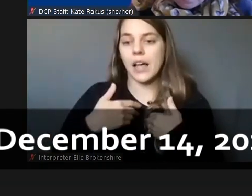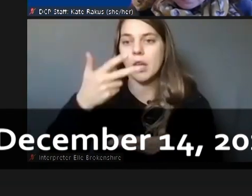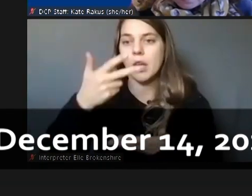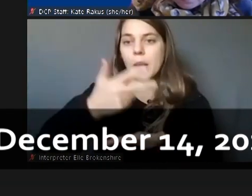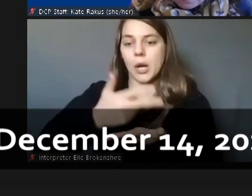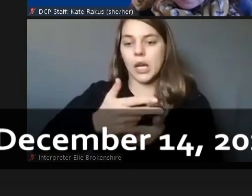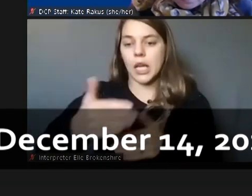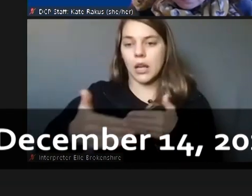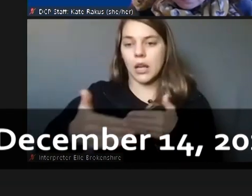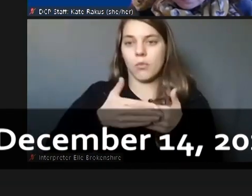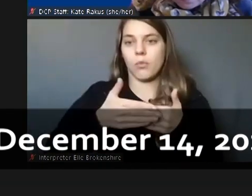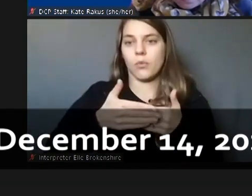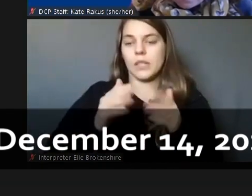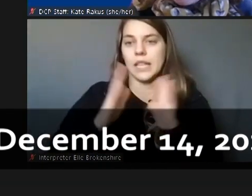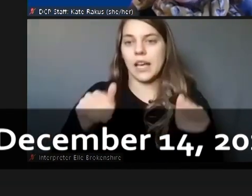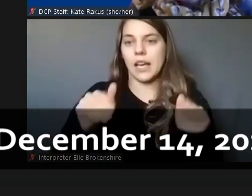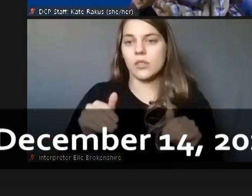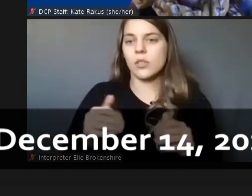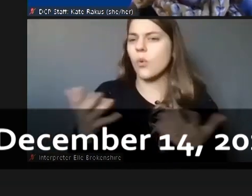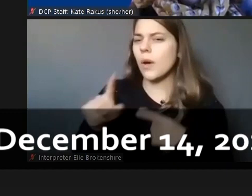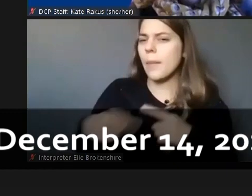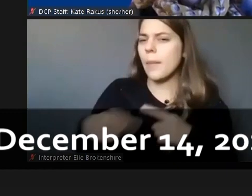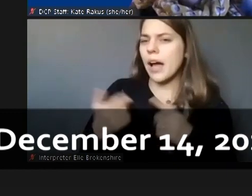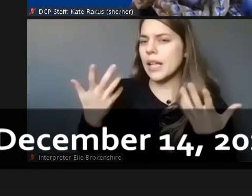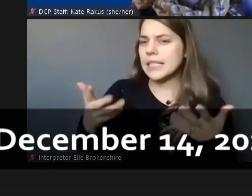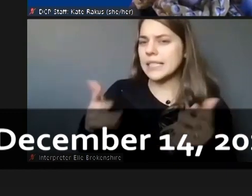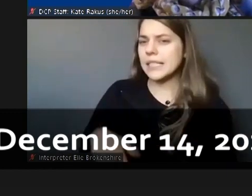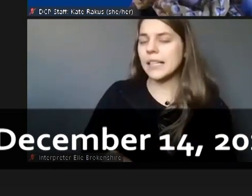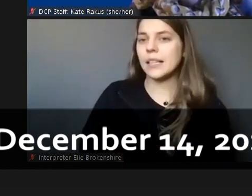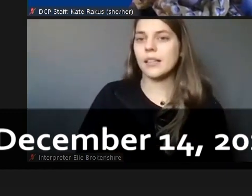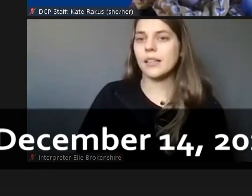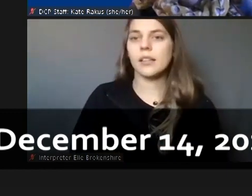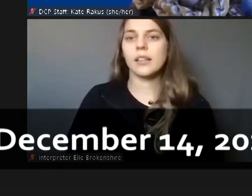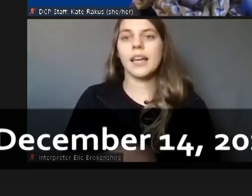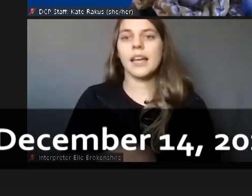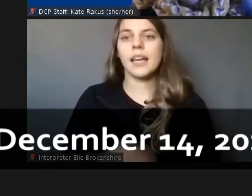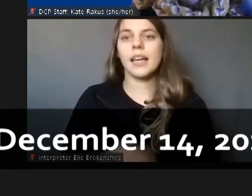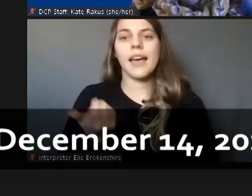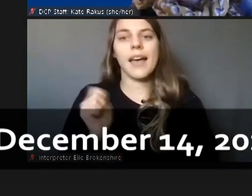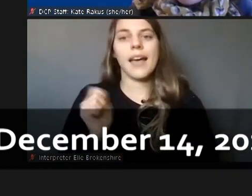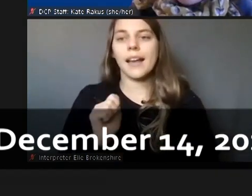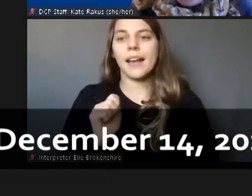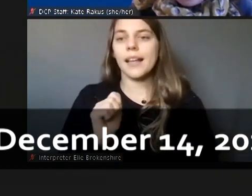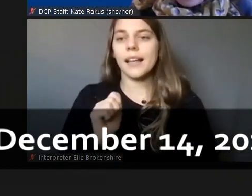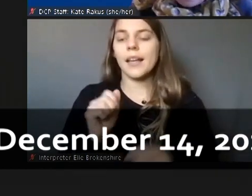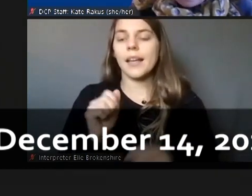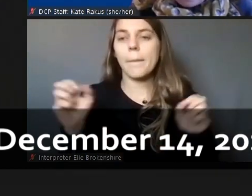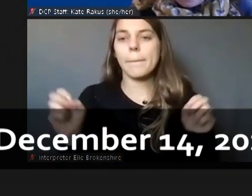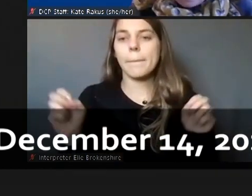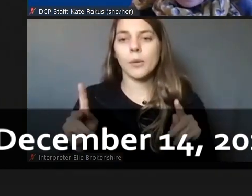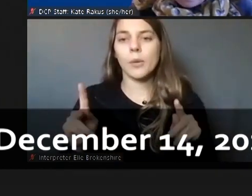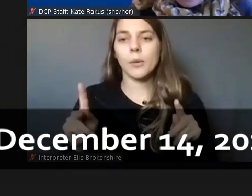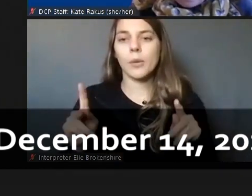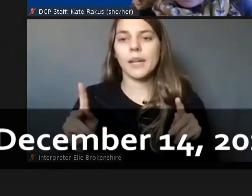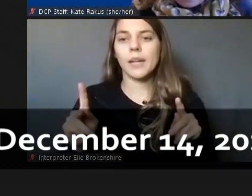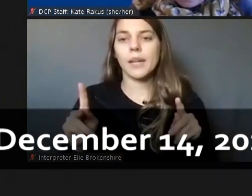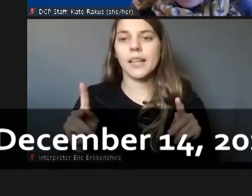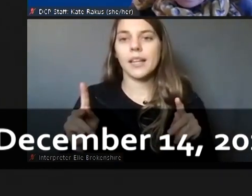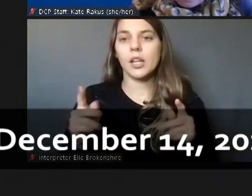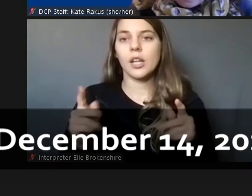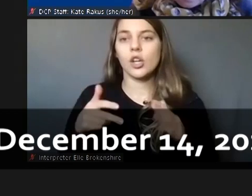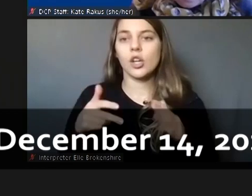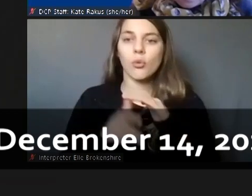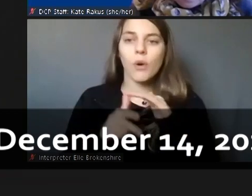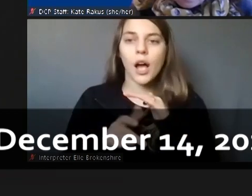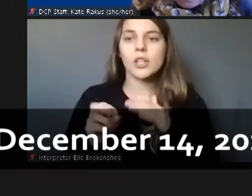existing? Any permitted, any existing garage or parking pad, and really any